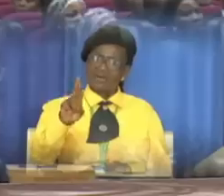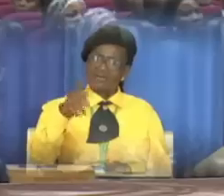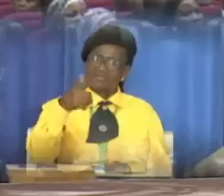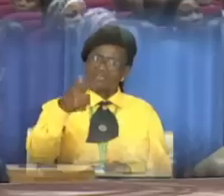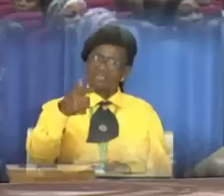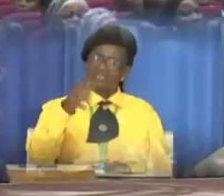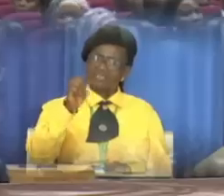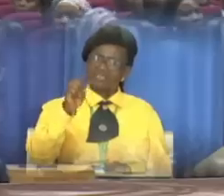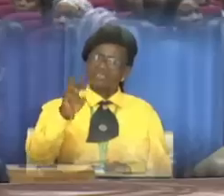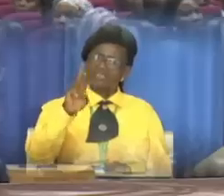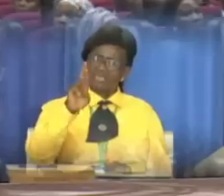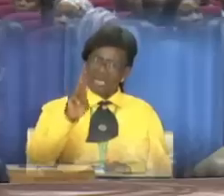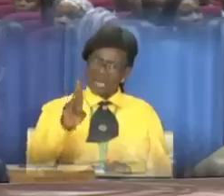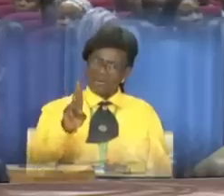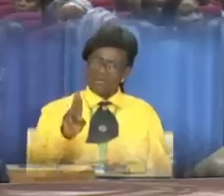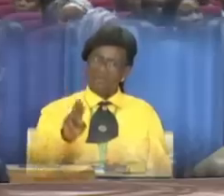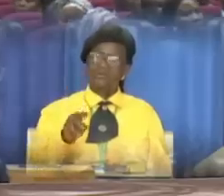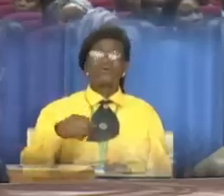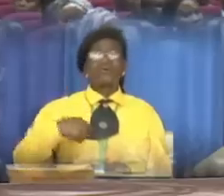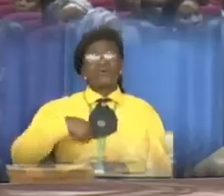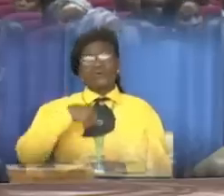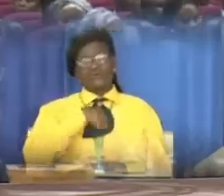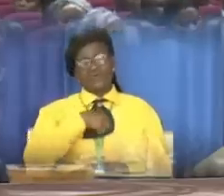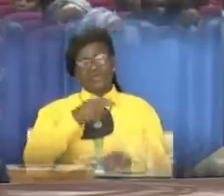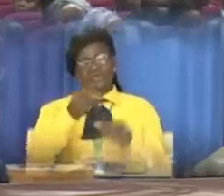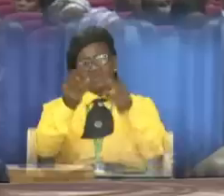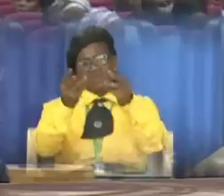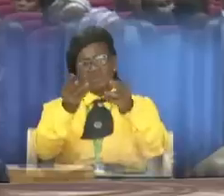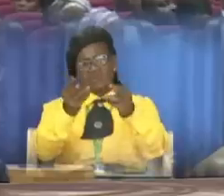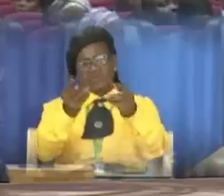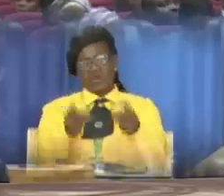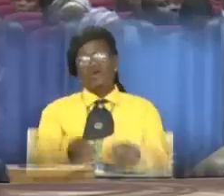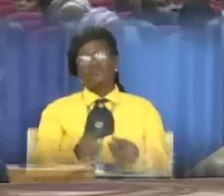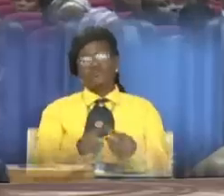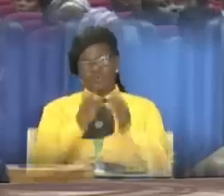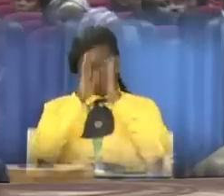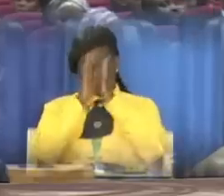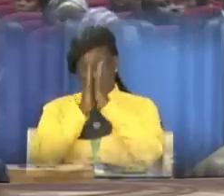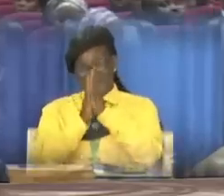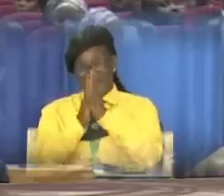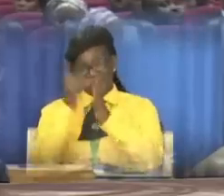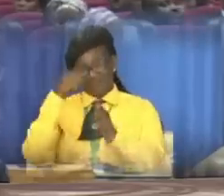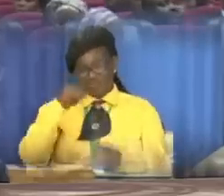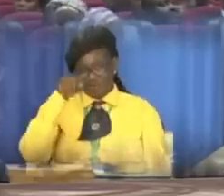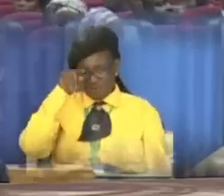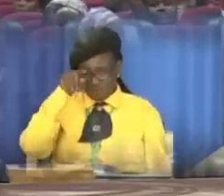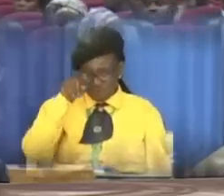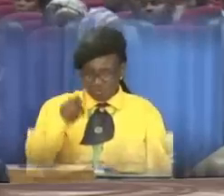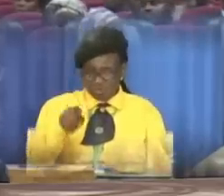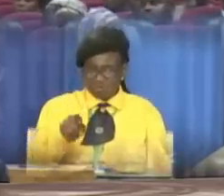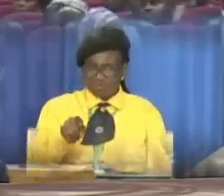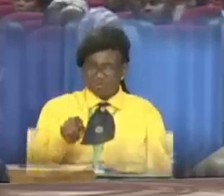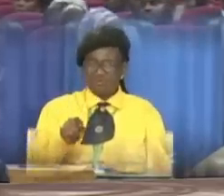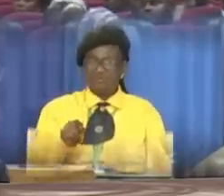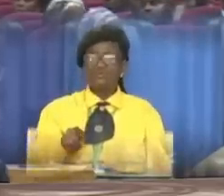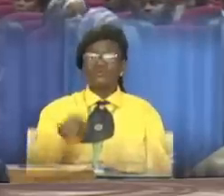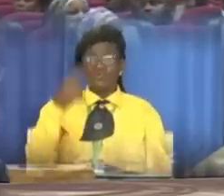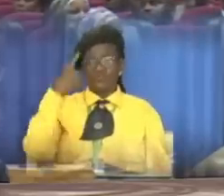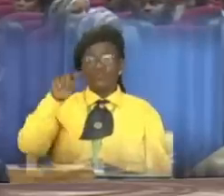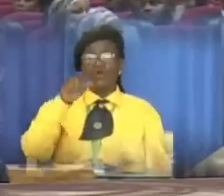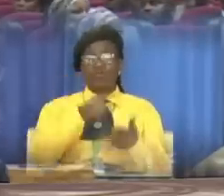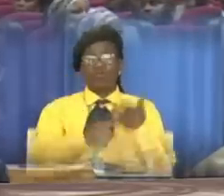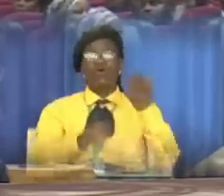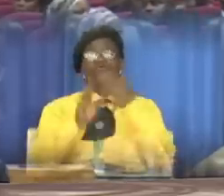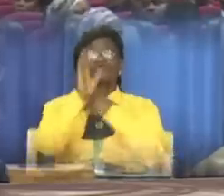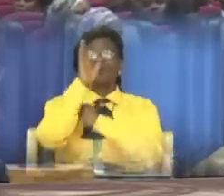God for your lives, for what he has been using you to do. And then we need